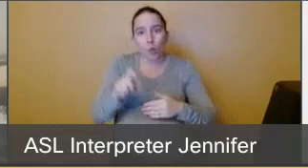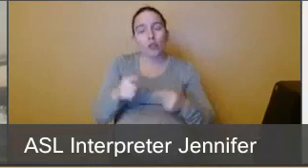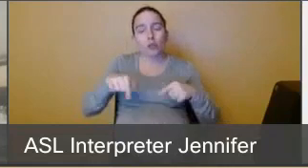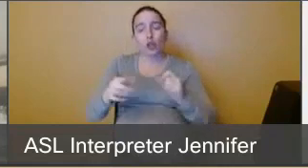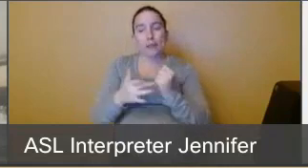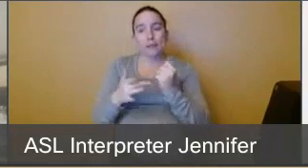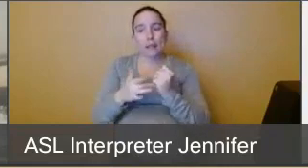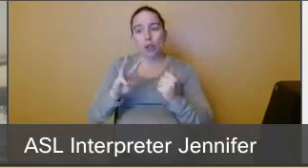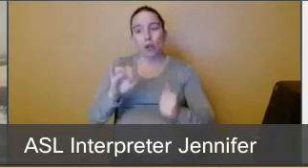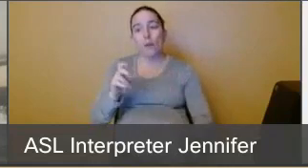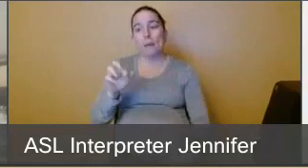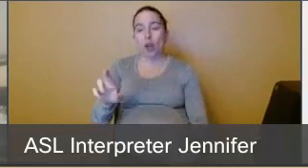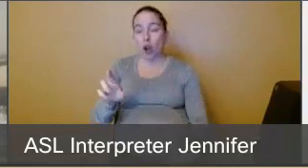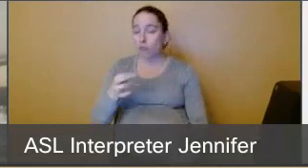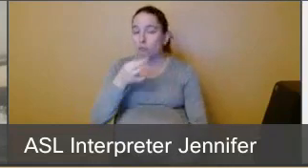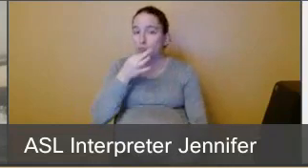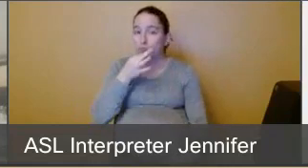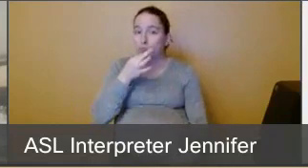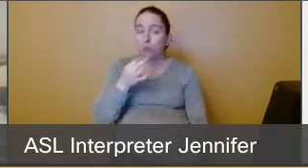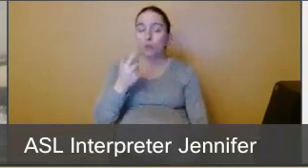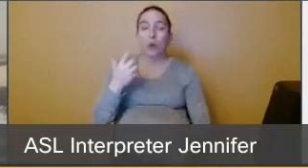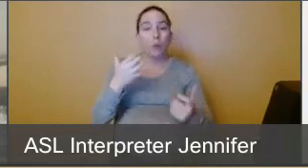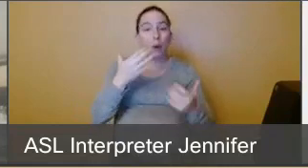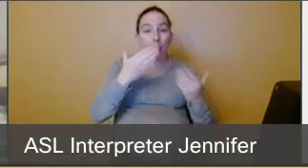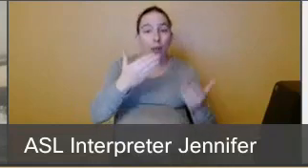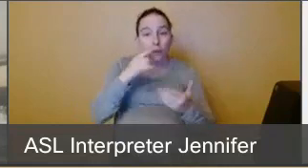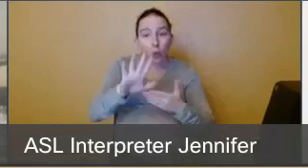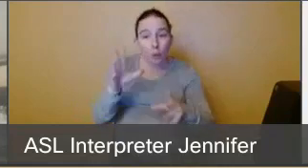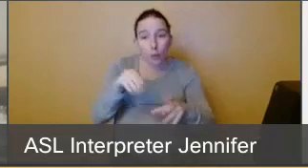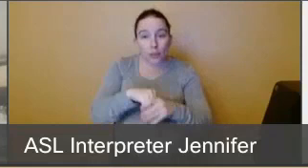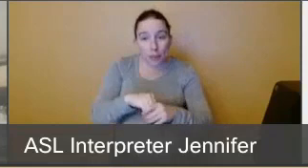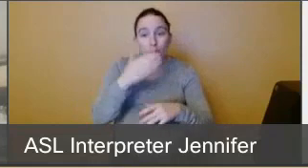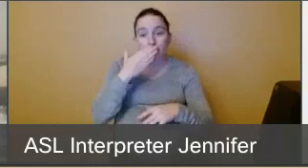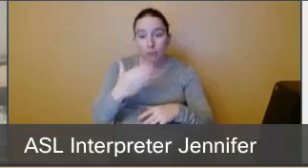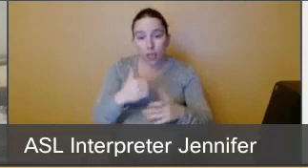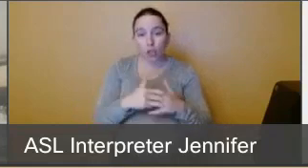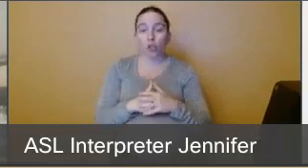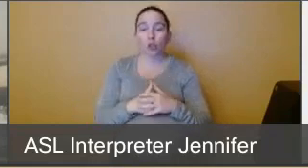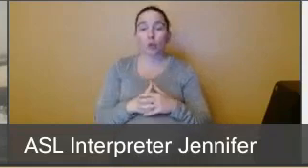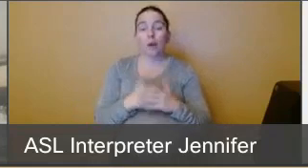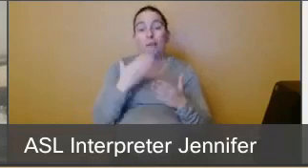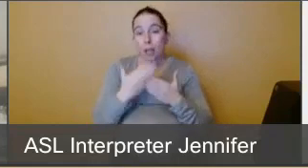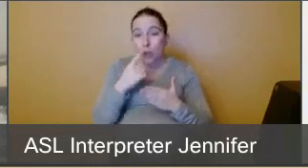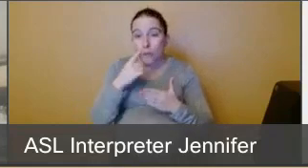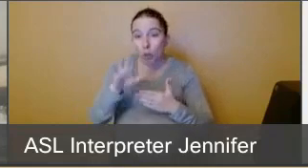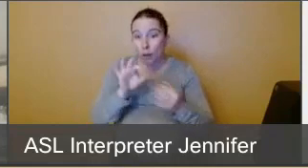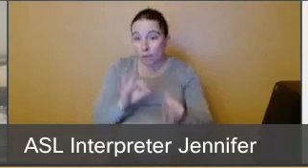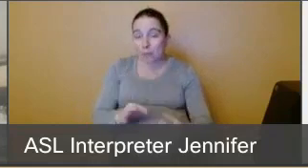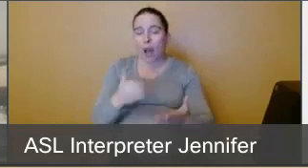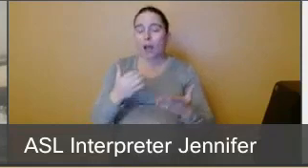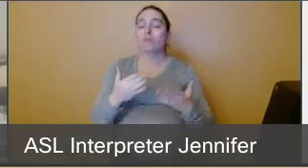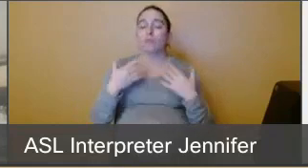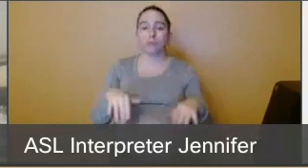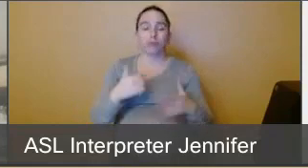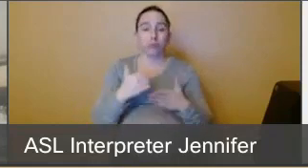assistance webinar that's coming up. We want to thank you for your participation and your input. It's very helpful, and